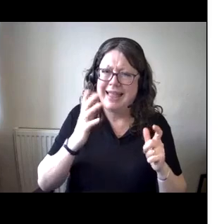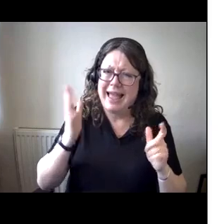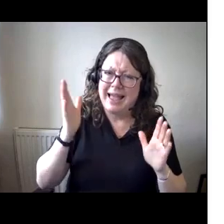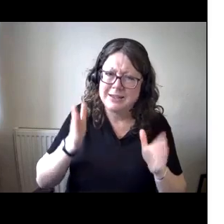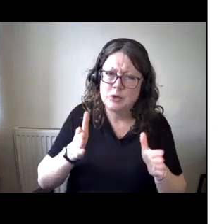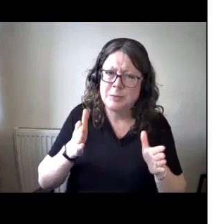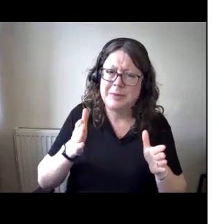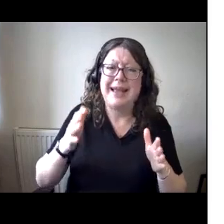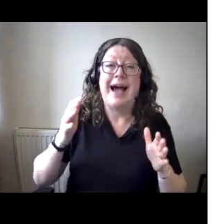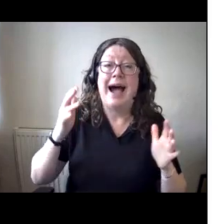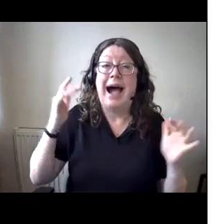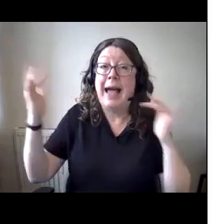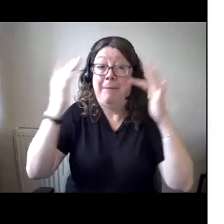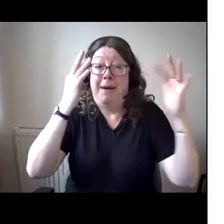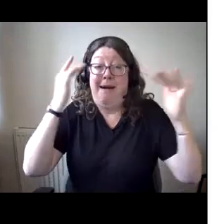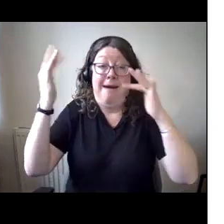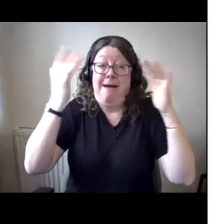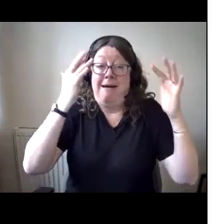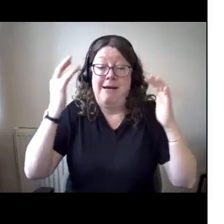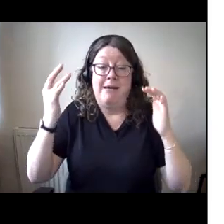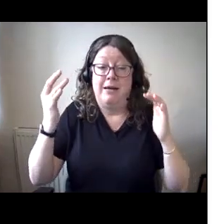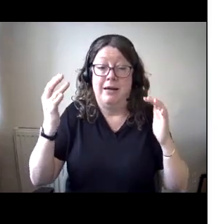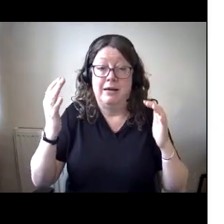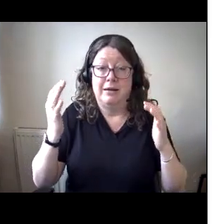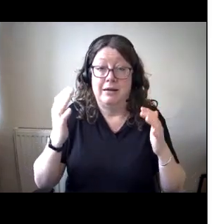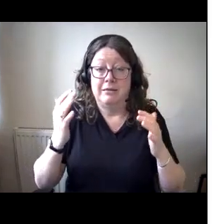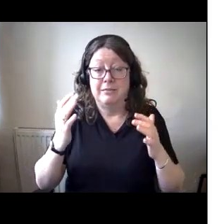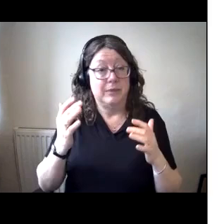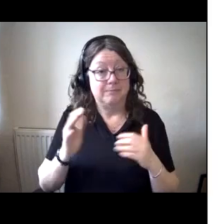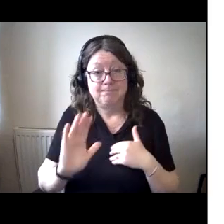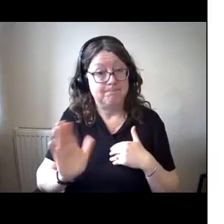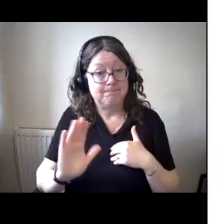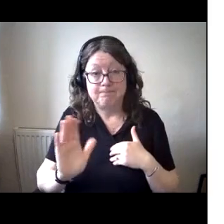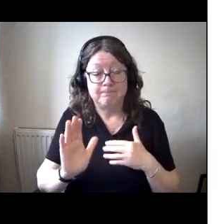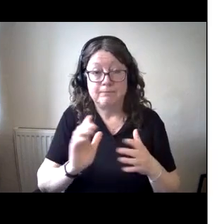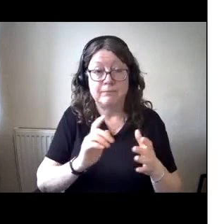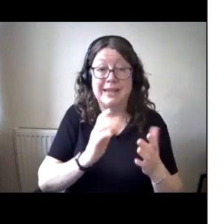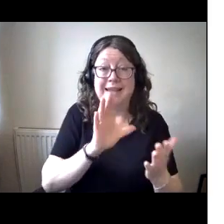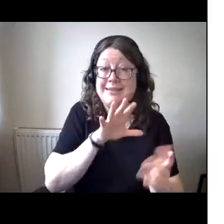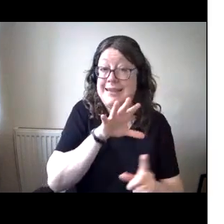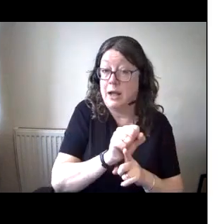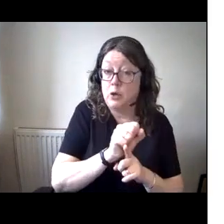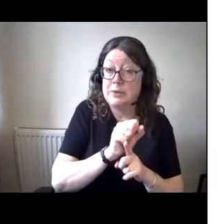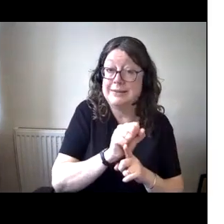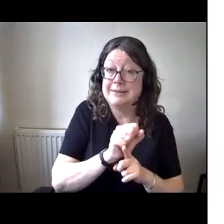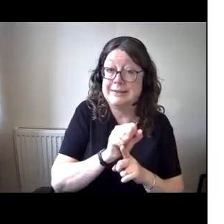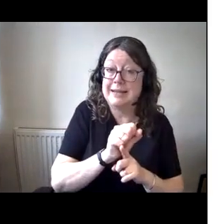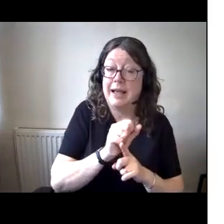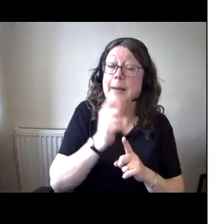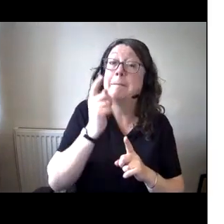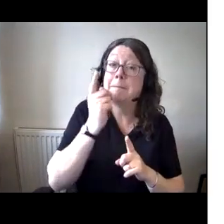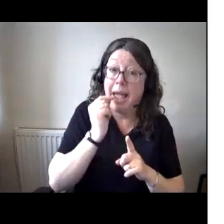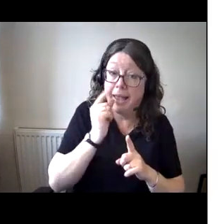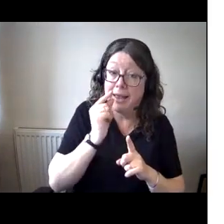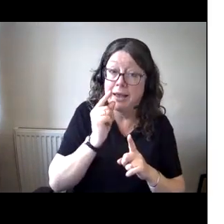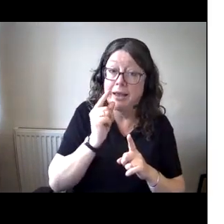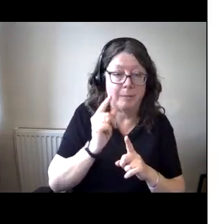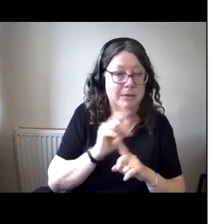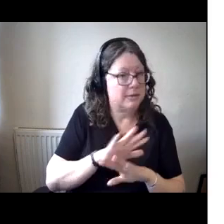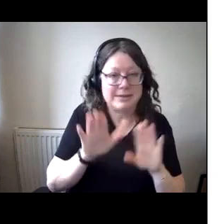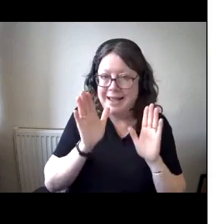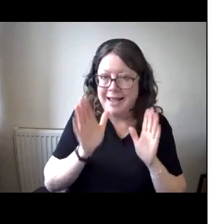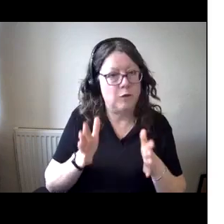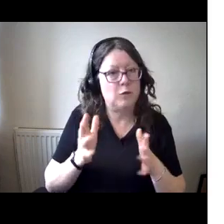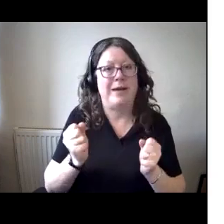be that hyperactive element of ADHD to receive a diagnosis. So for our young people, our younger children,